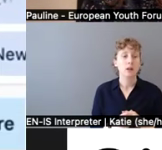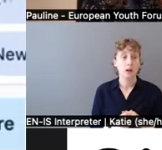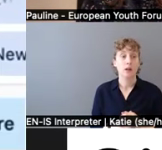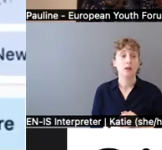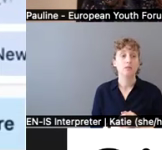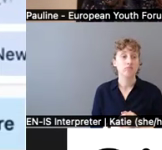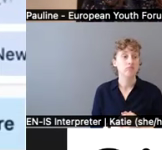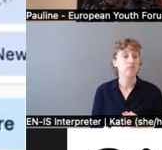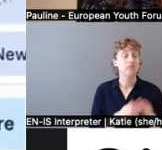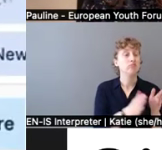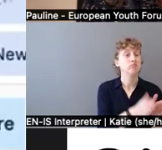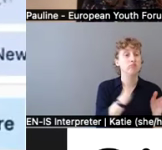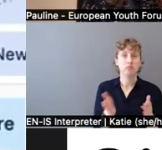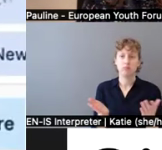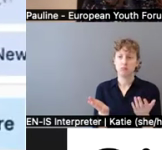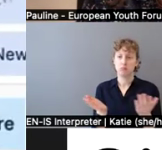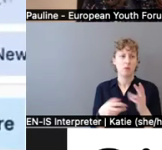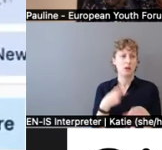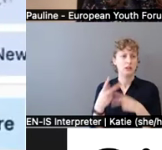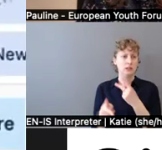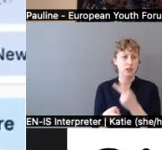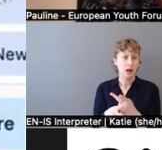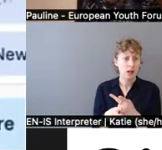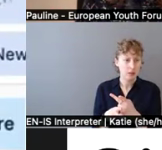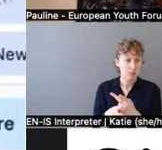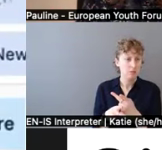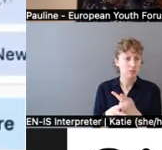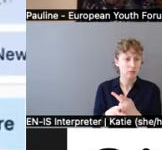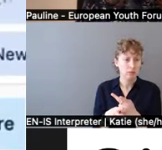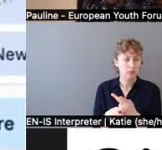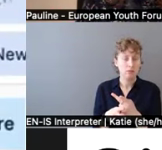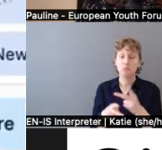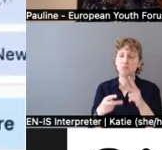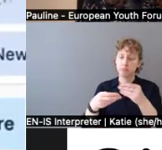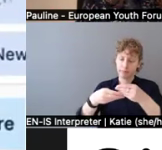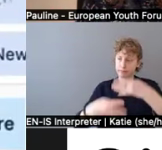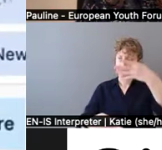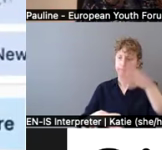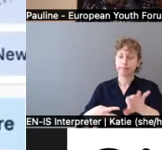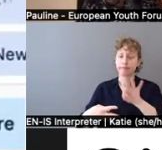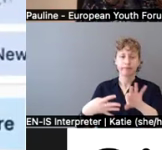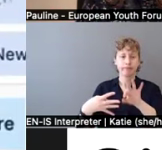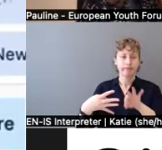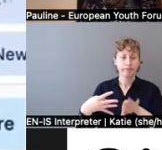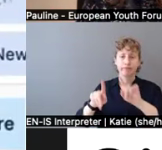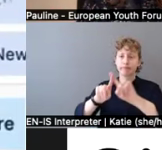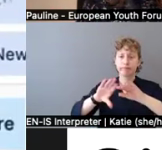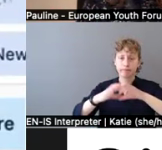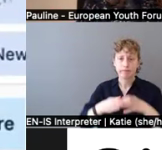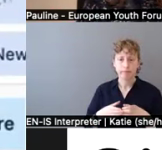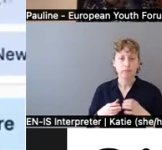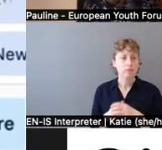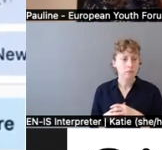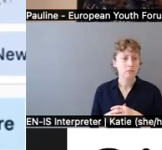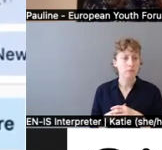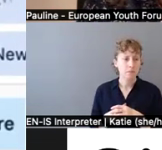so what type of cost estimation this is. So you can select different categories. In here, when it's a